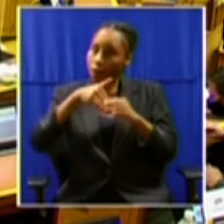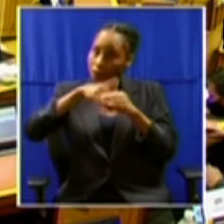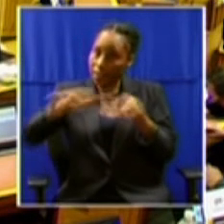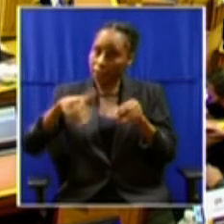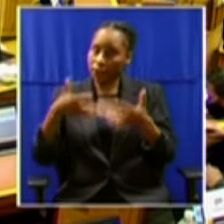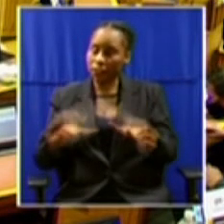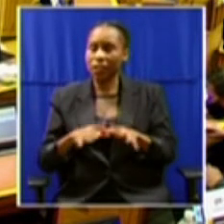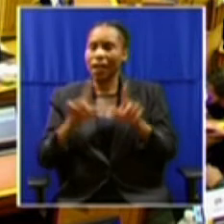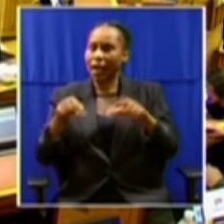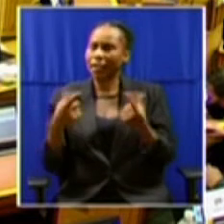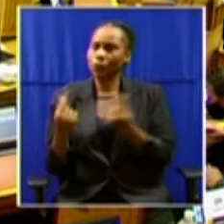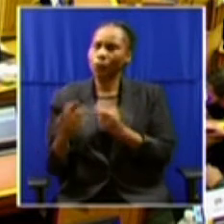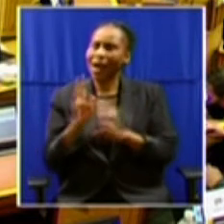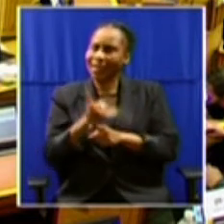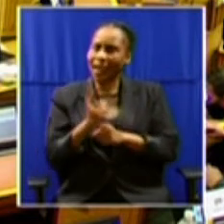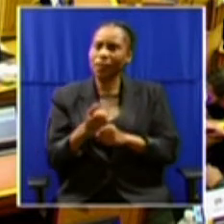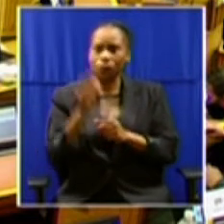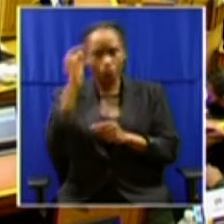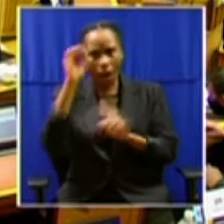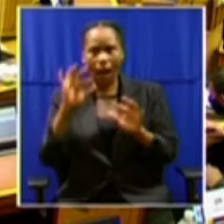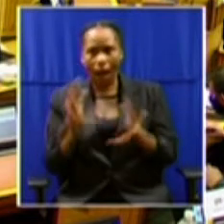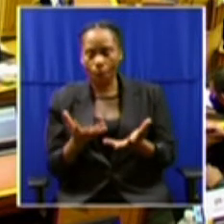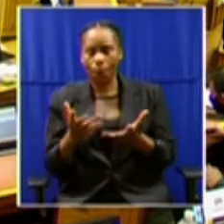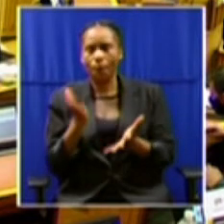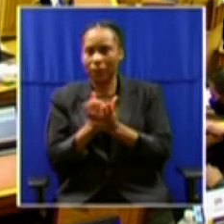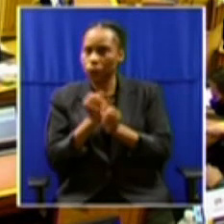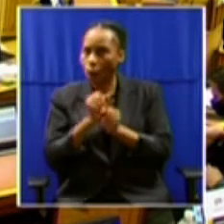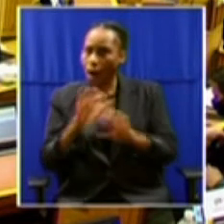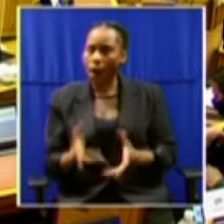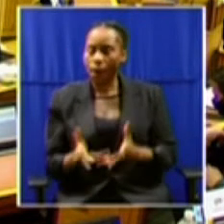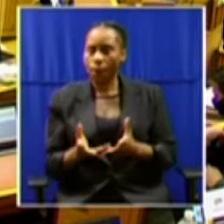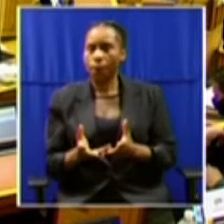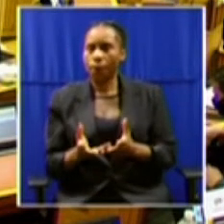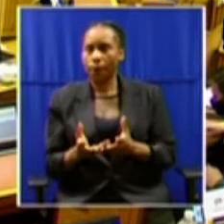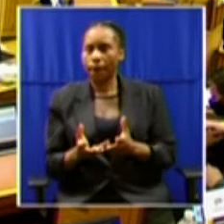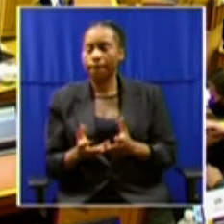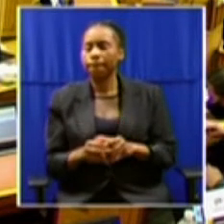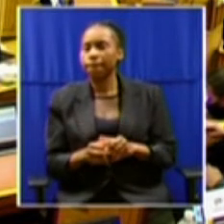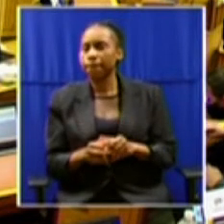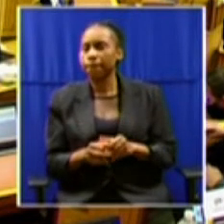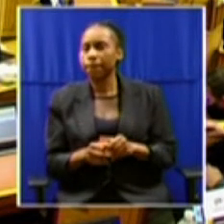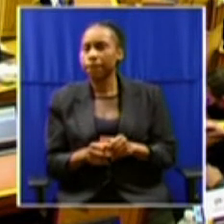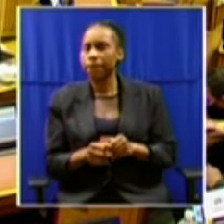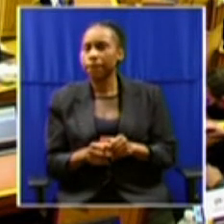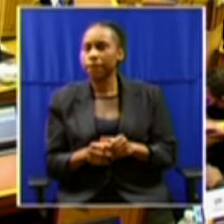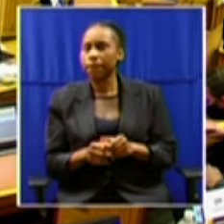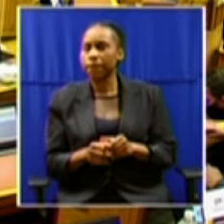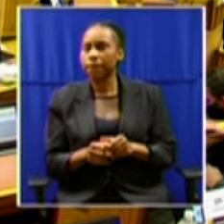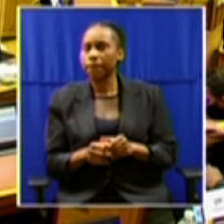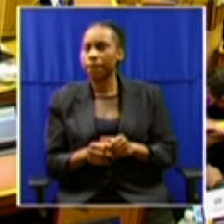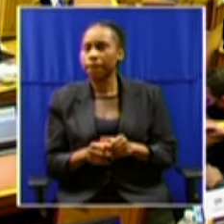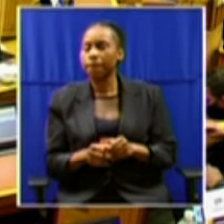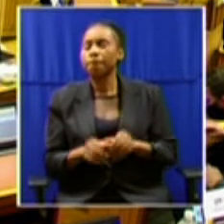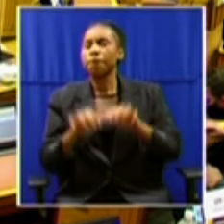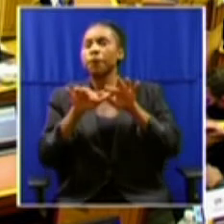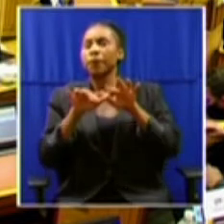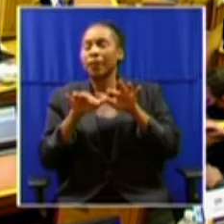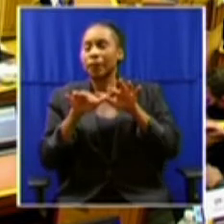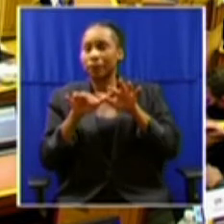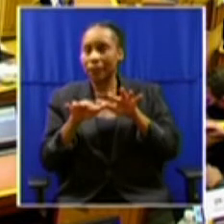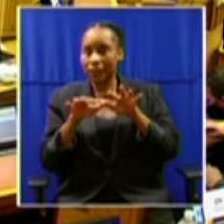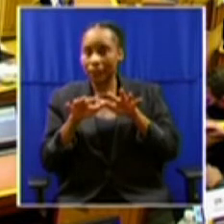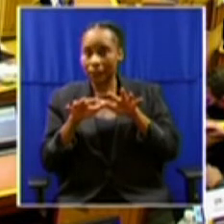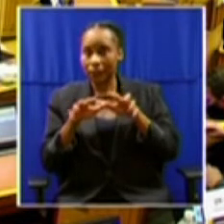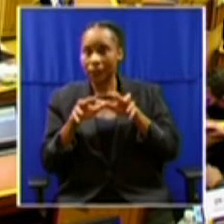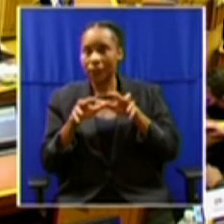to the party and makes sure that your prisoners are not only habitable, but that public works is mandated by law for the upkeep